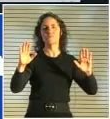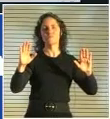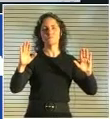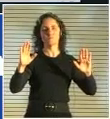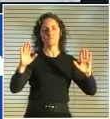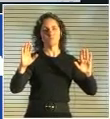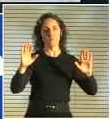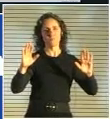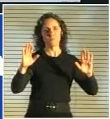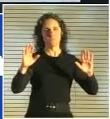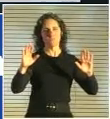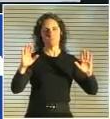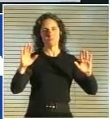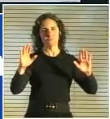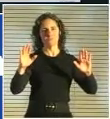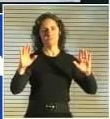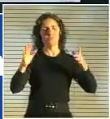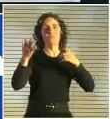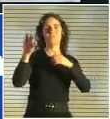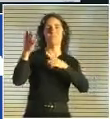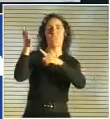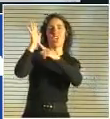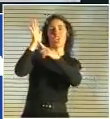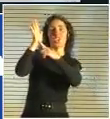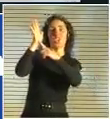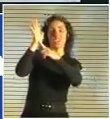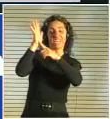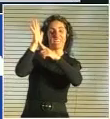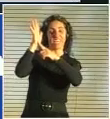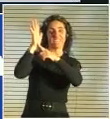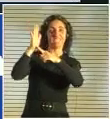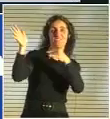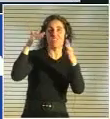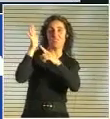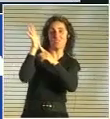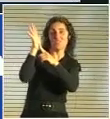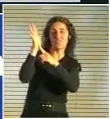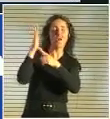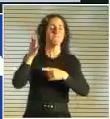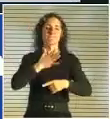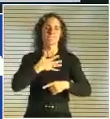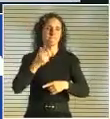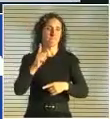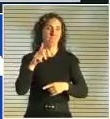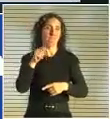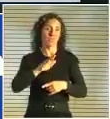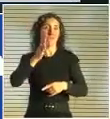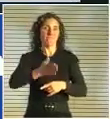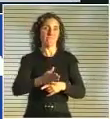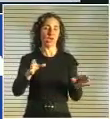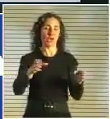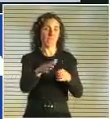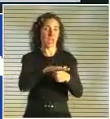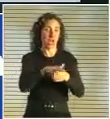to improve your reputation, to build trust with local communities. Joint financing innovation platforms is another benefit,